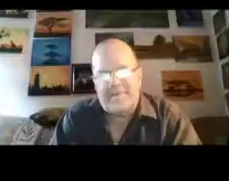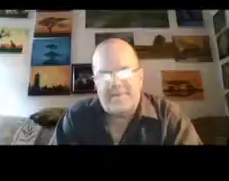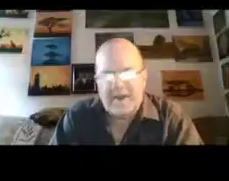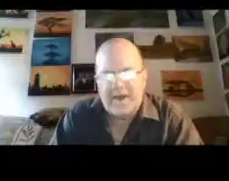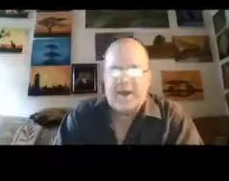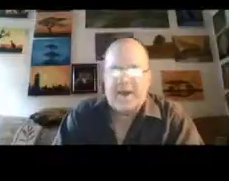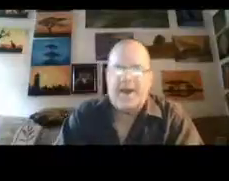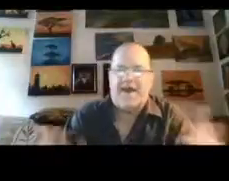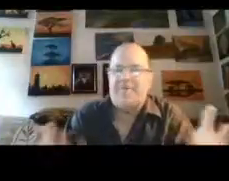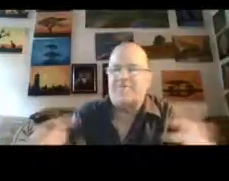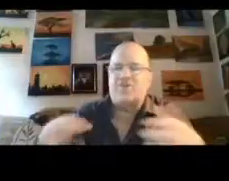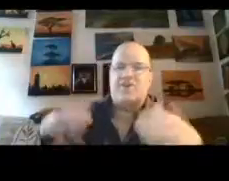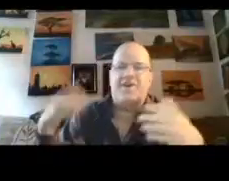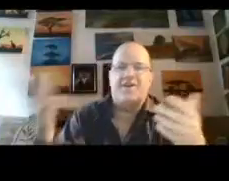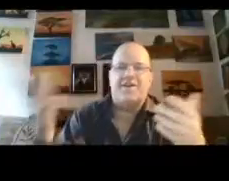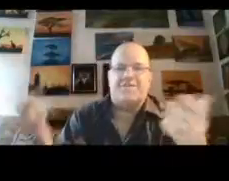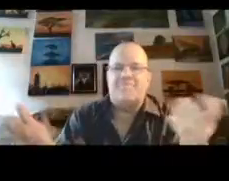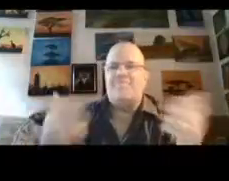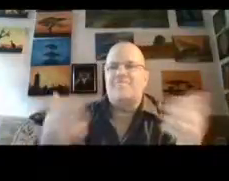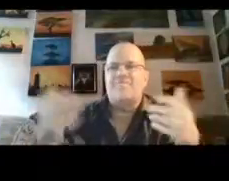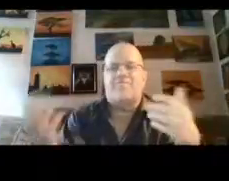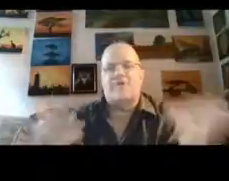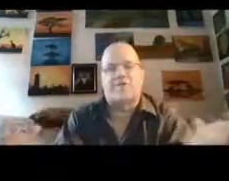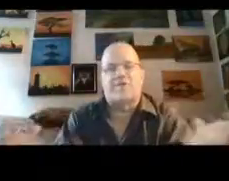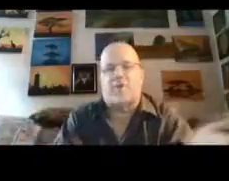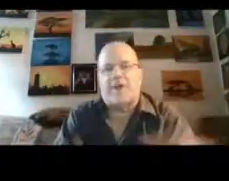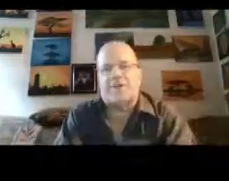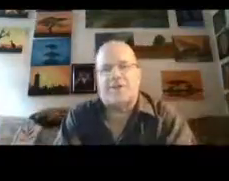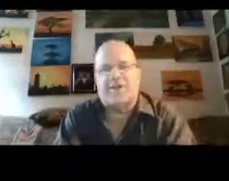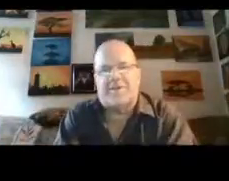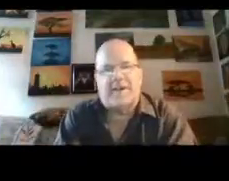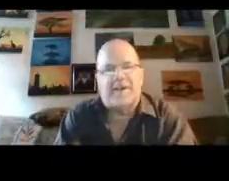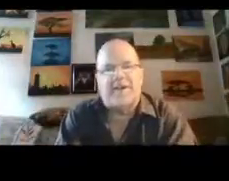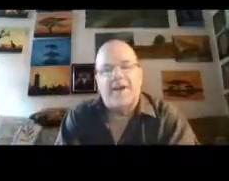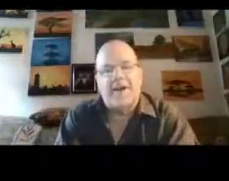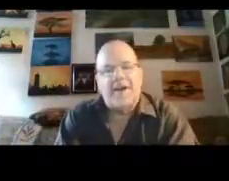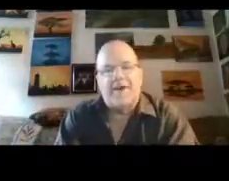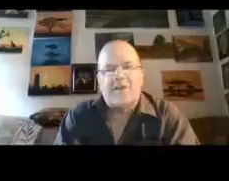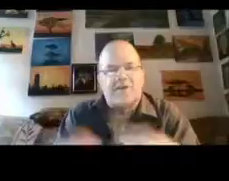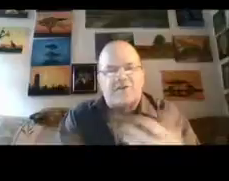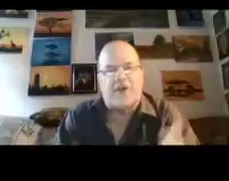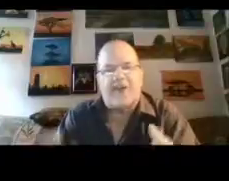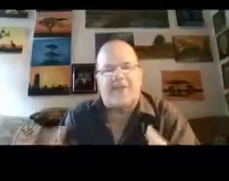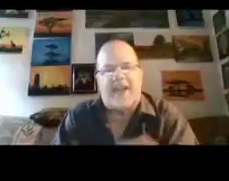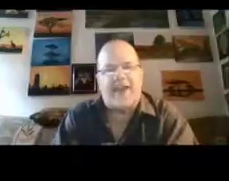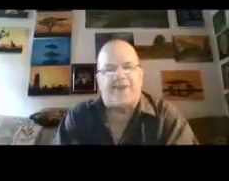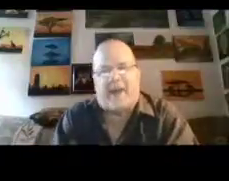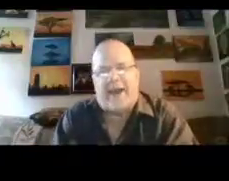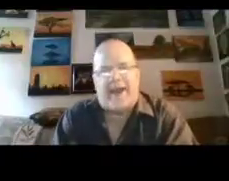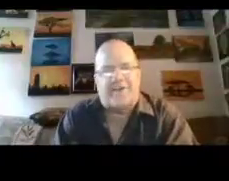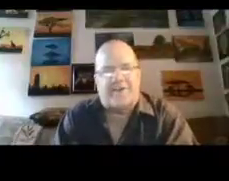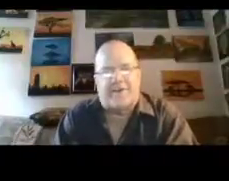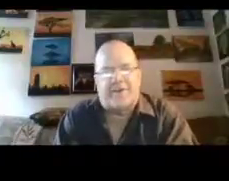And she poses a question to me and tries gauging my answer to